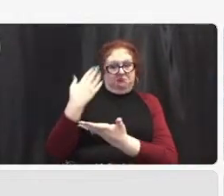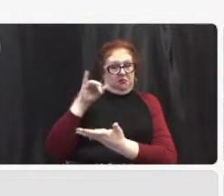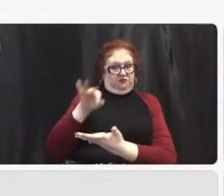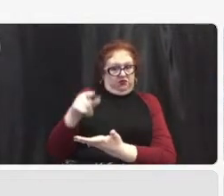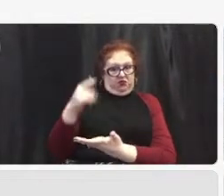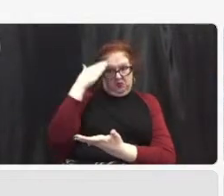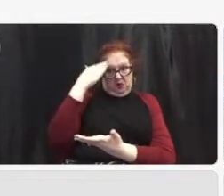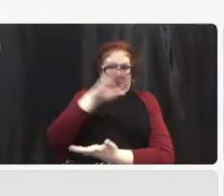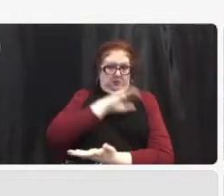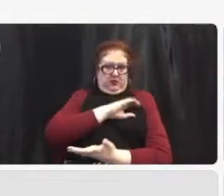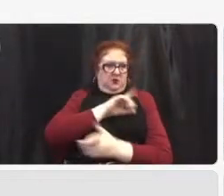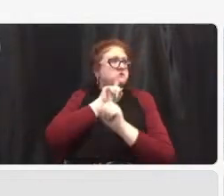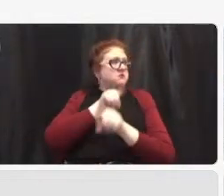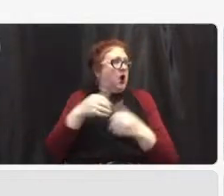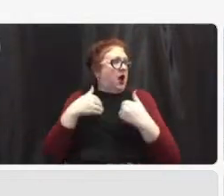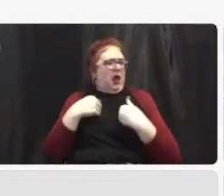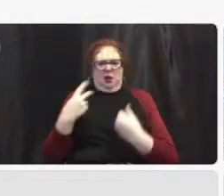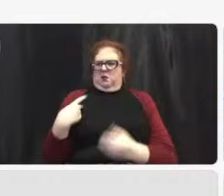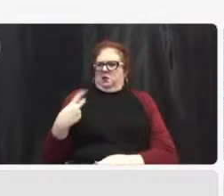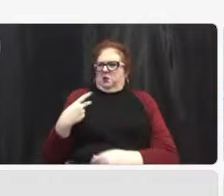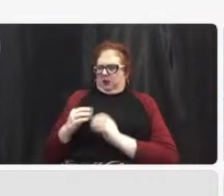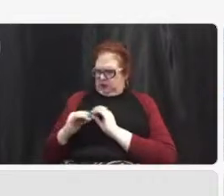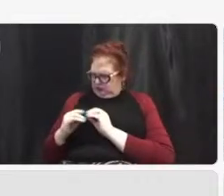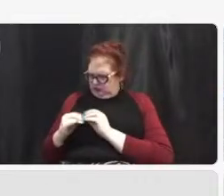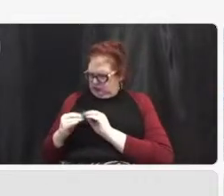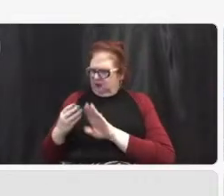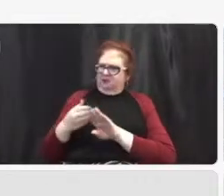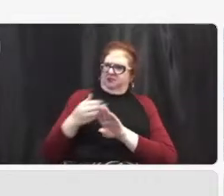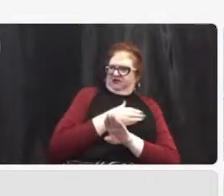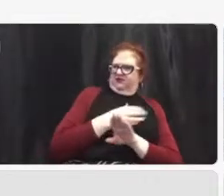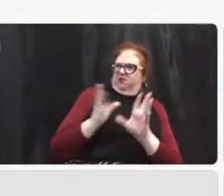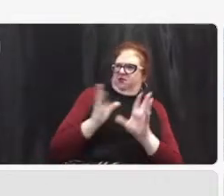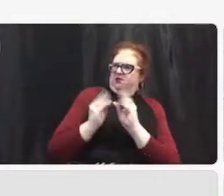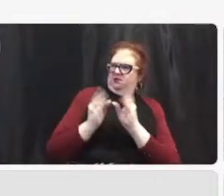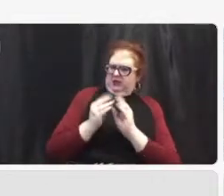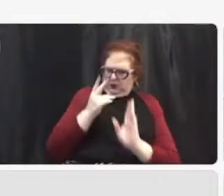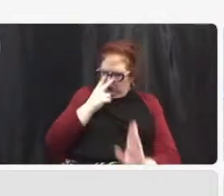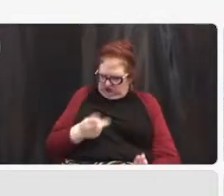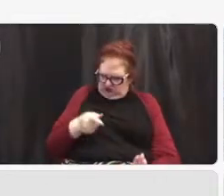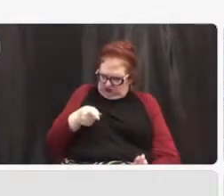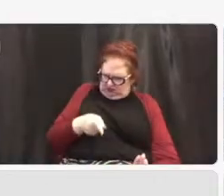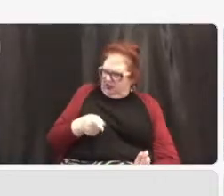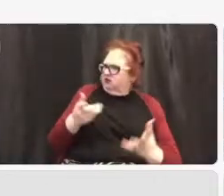not, because we were discussing that just before the meeting when we saw that notation.